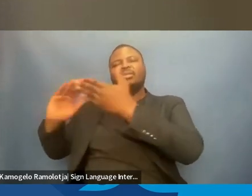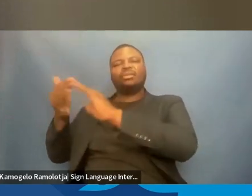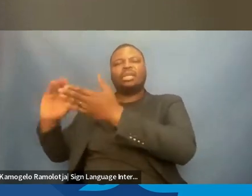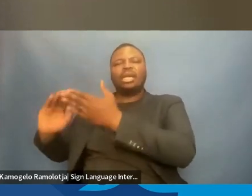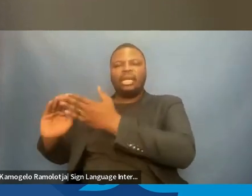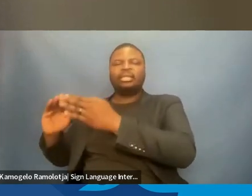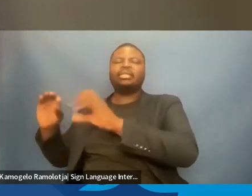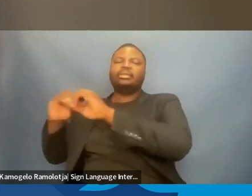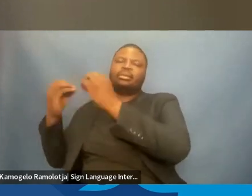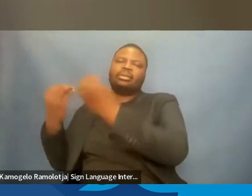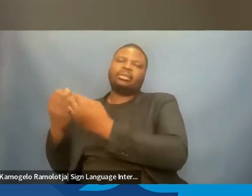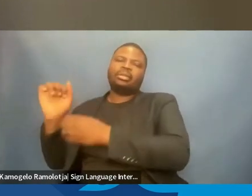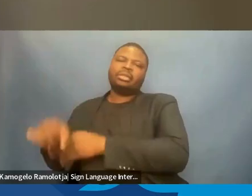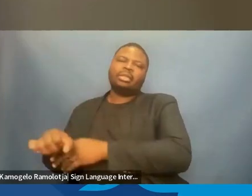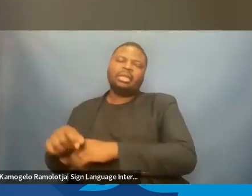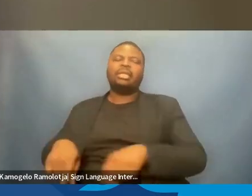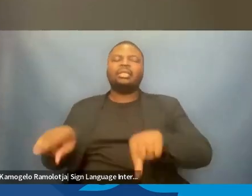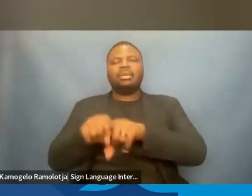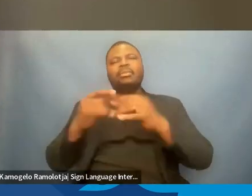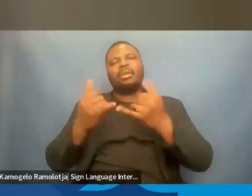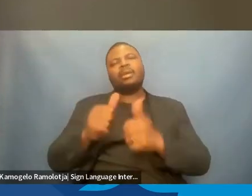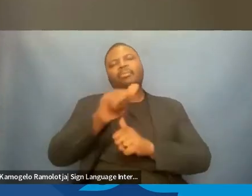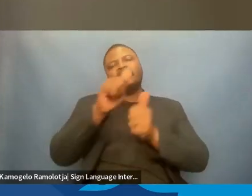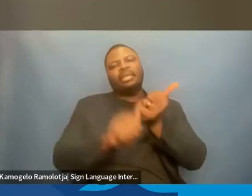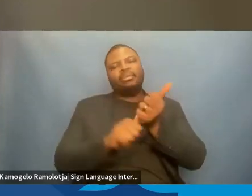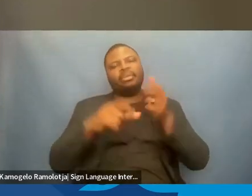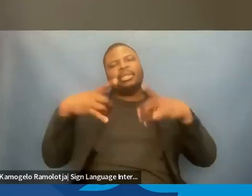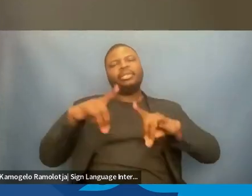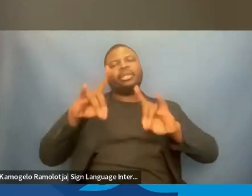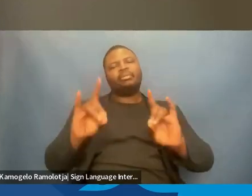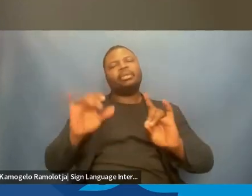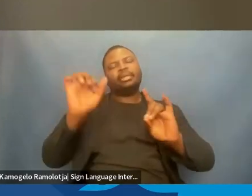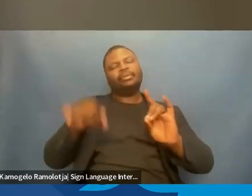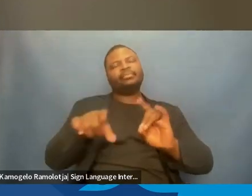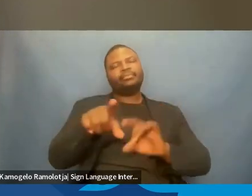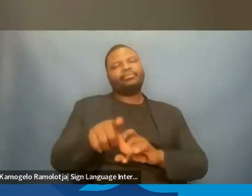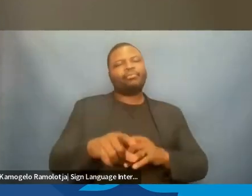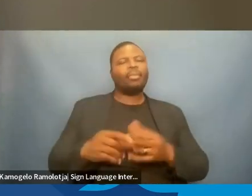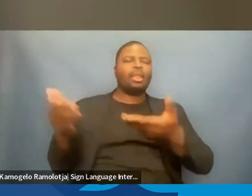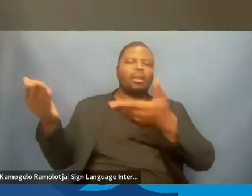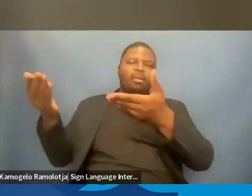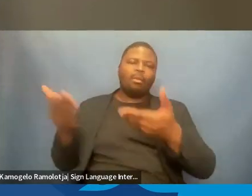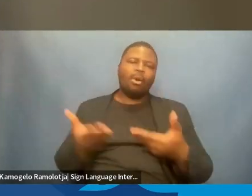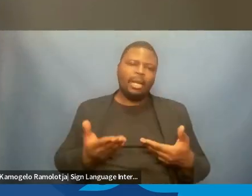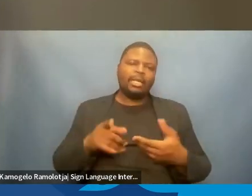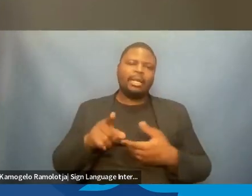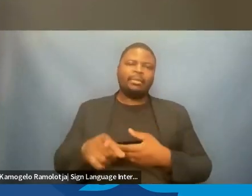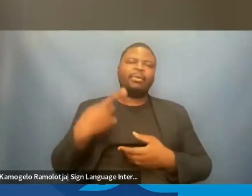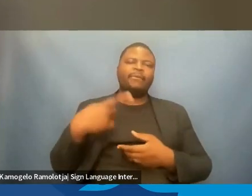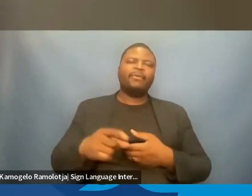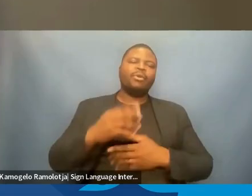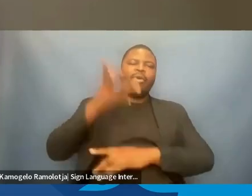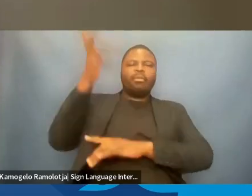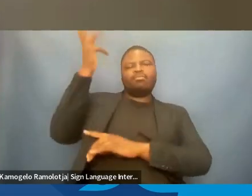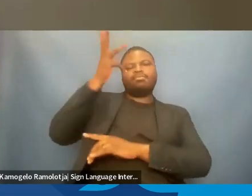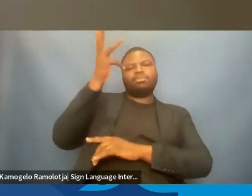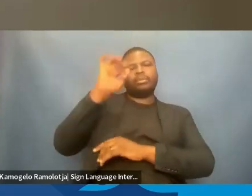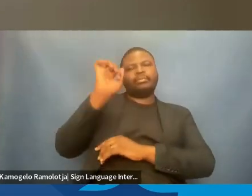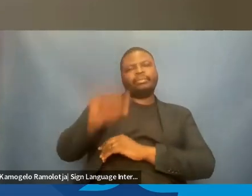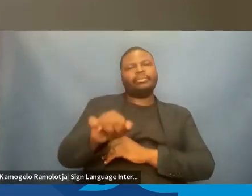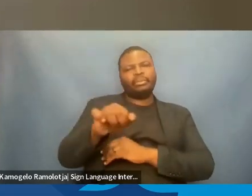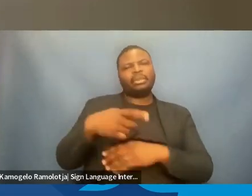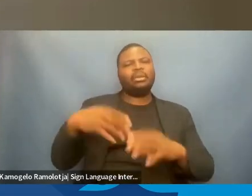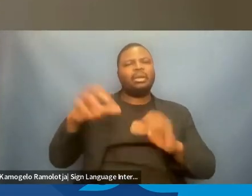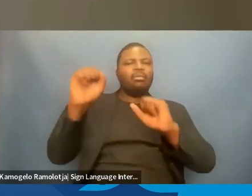national deputy chairperson as well. So welcome, Reginald, and welcome for your inputs